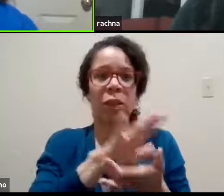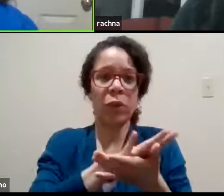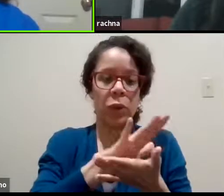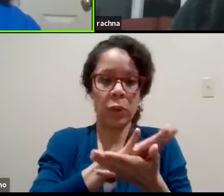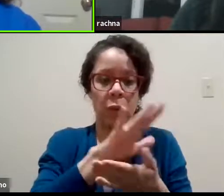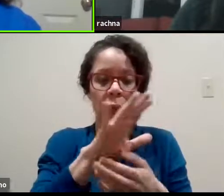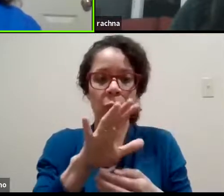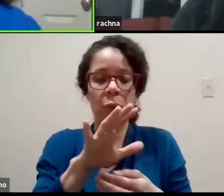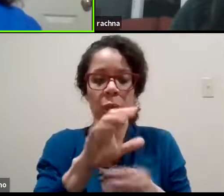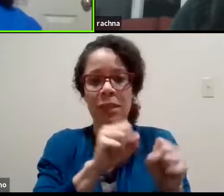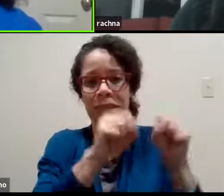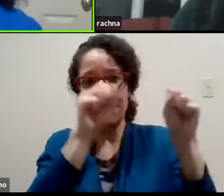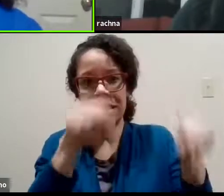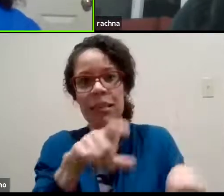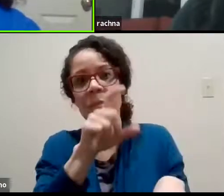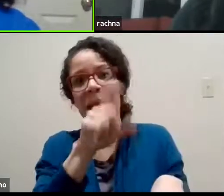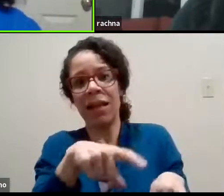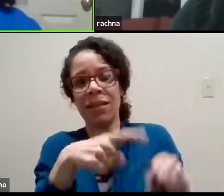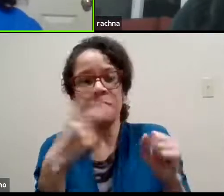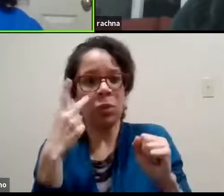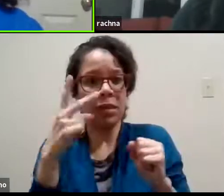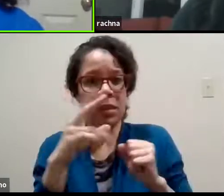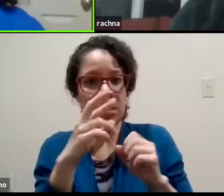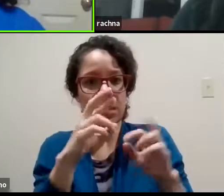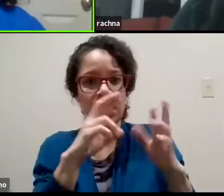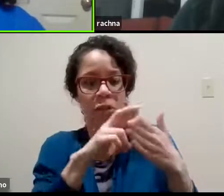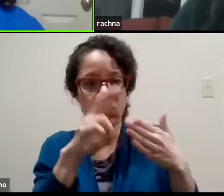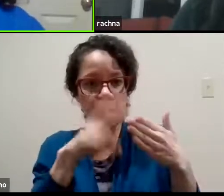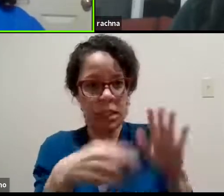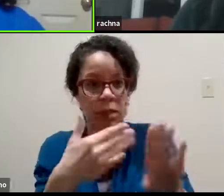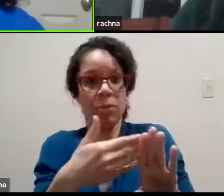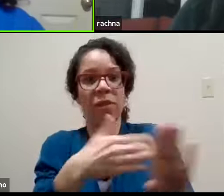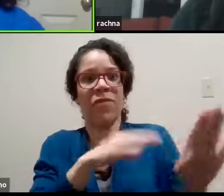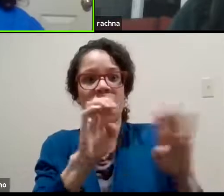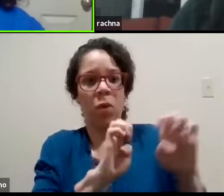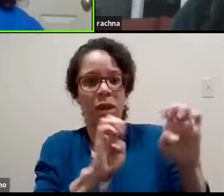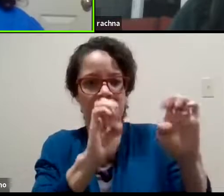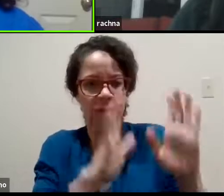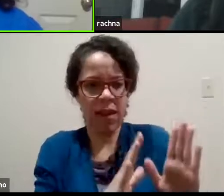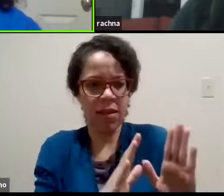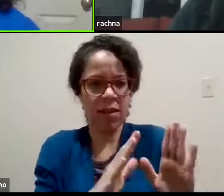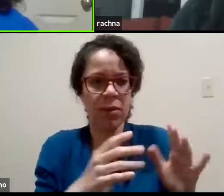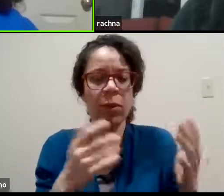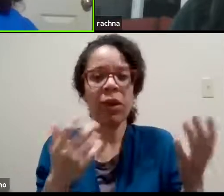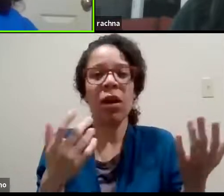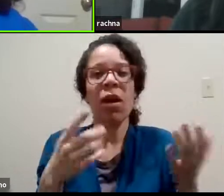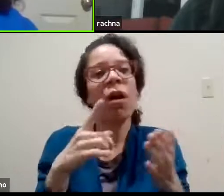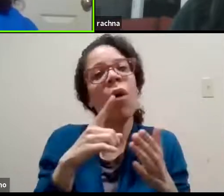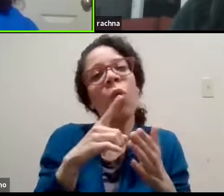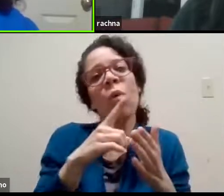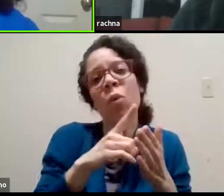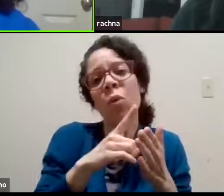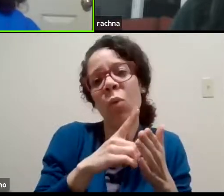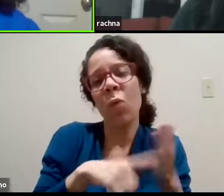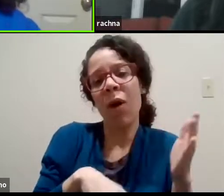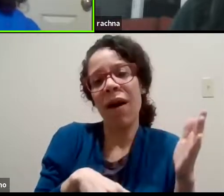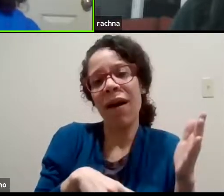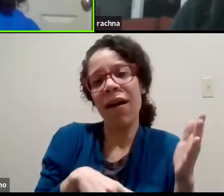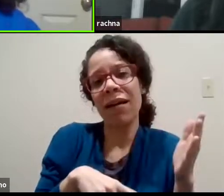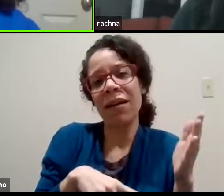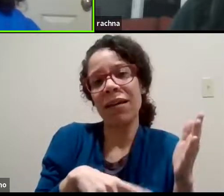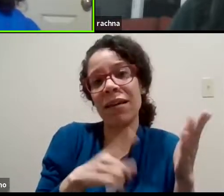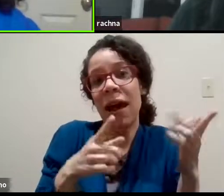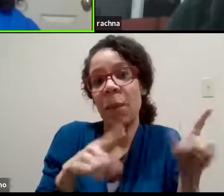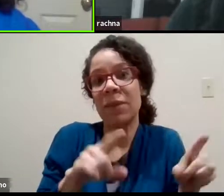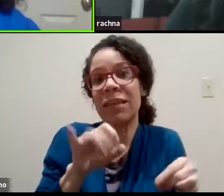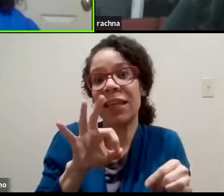see the results before the evaluator, then what is the consequence of you giving parents